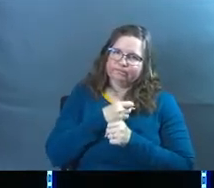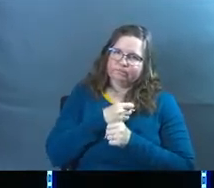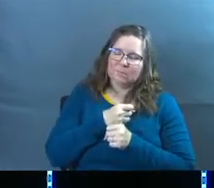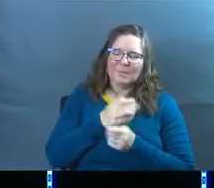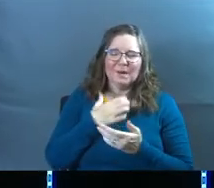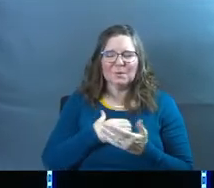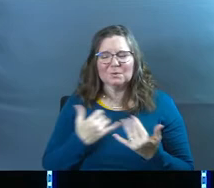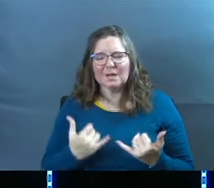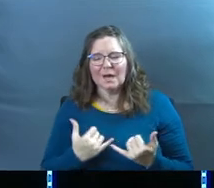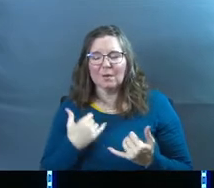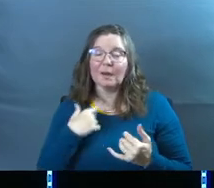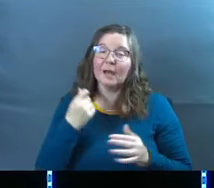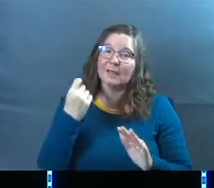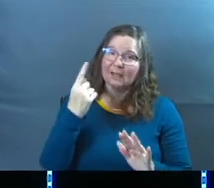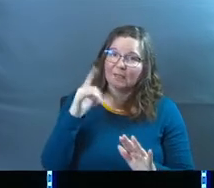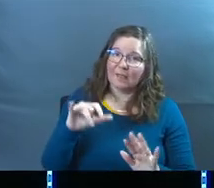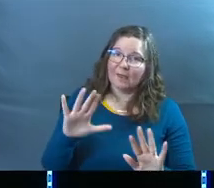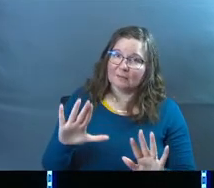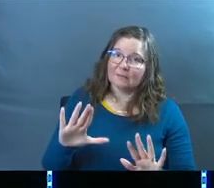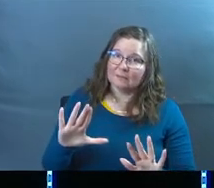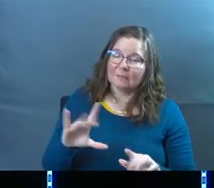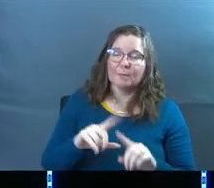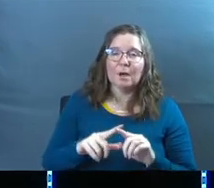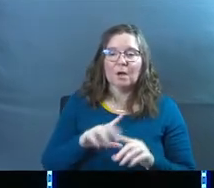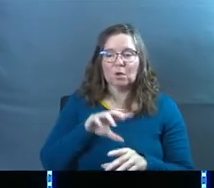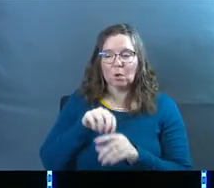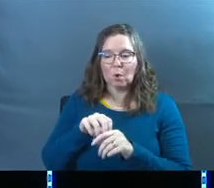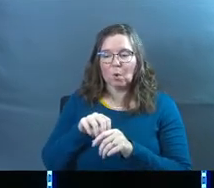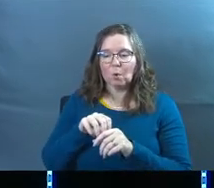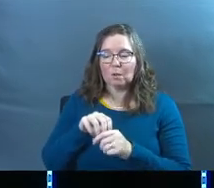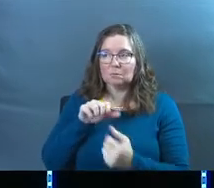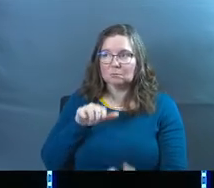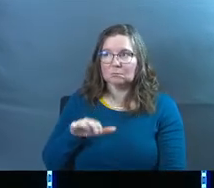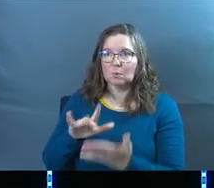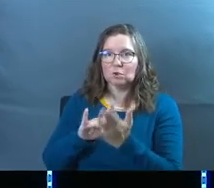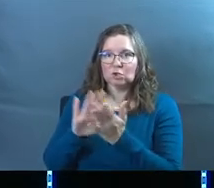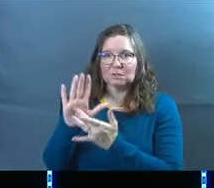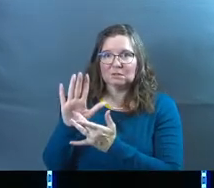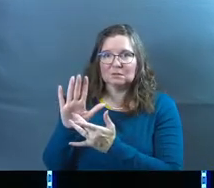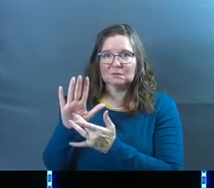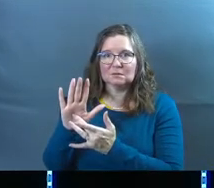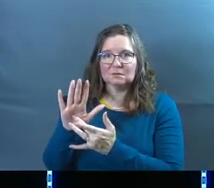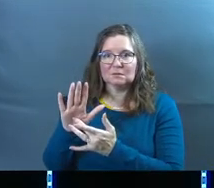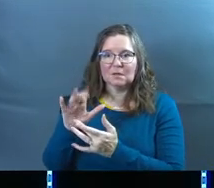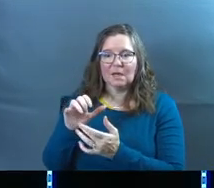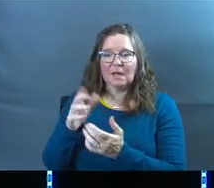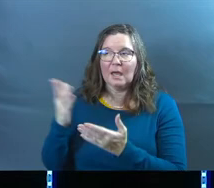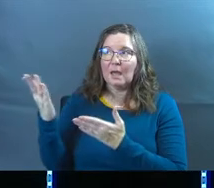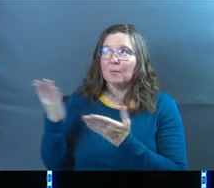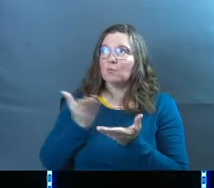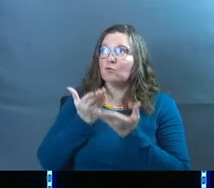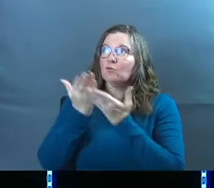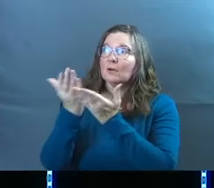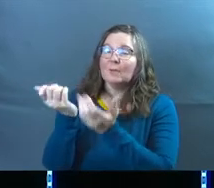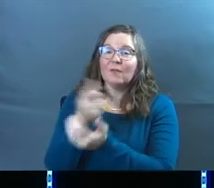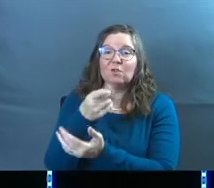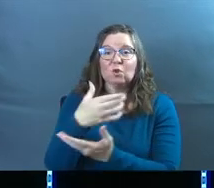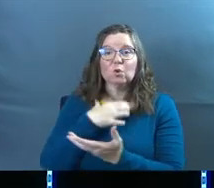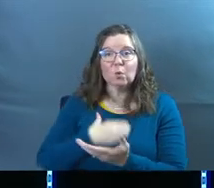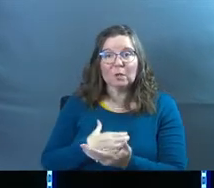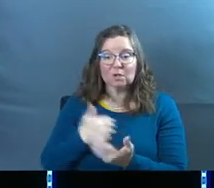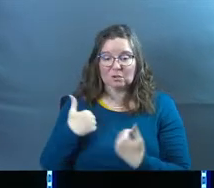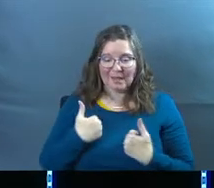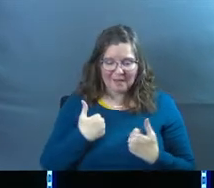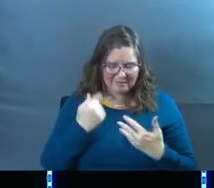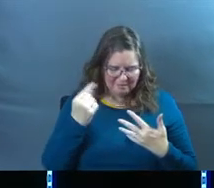but I wish it was now. And I get that. But go into the clearing with Jesus and bring him everything that you wished